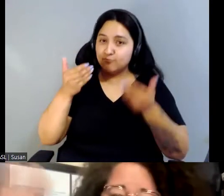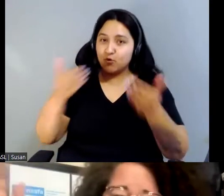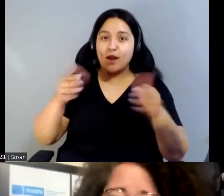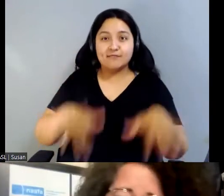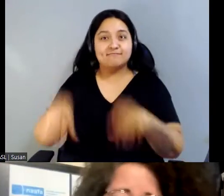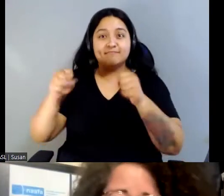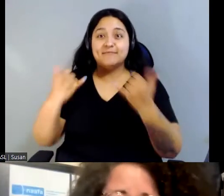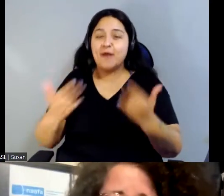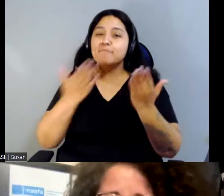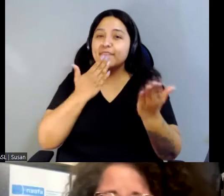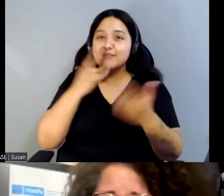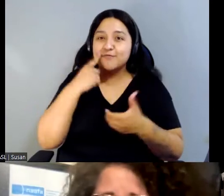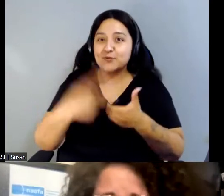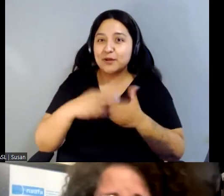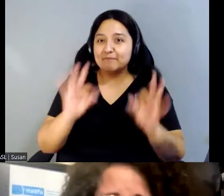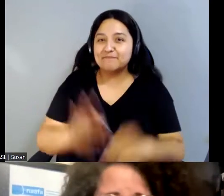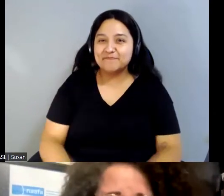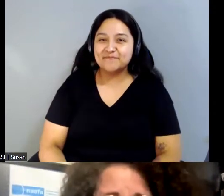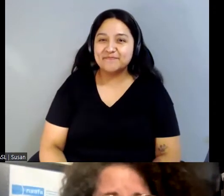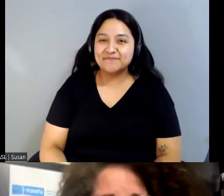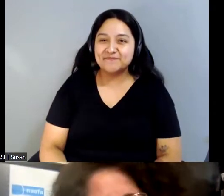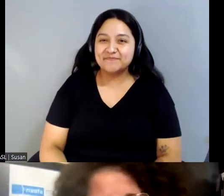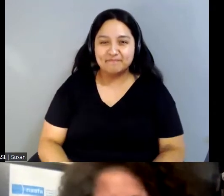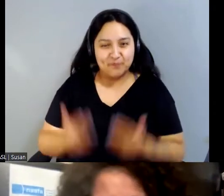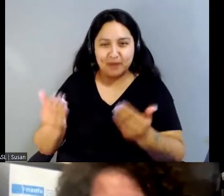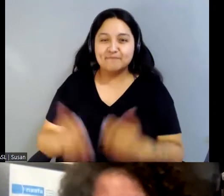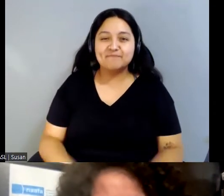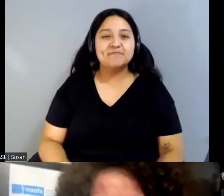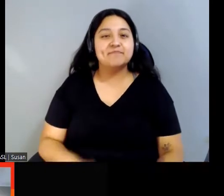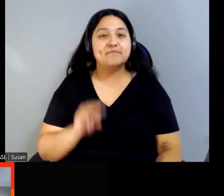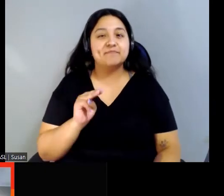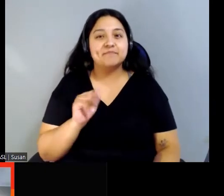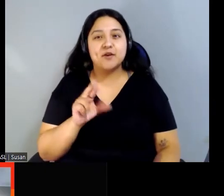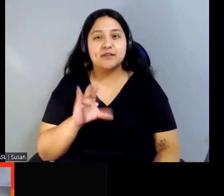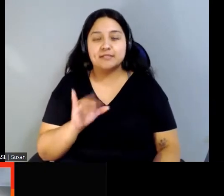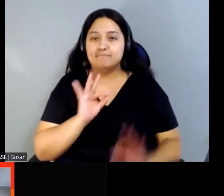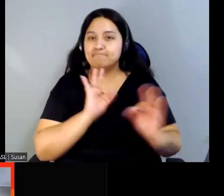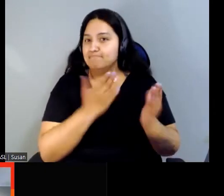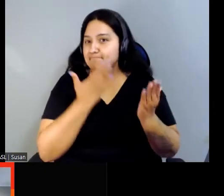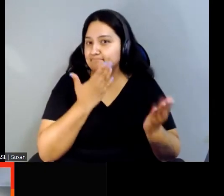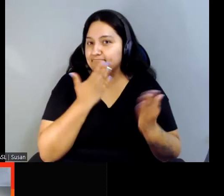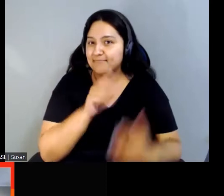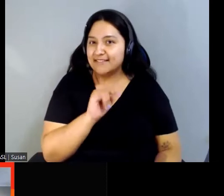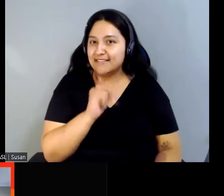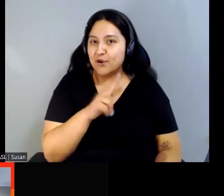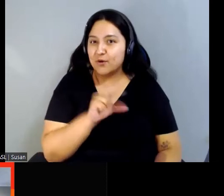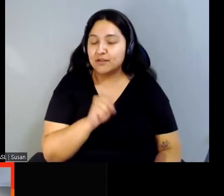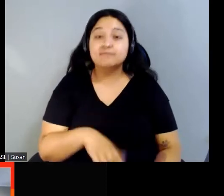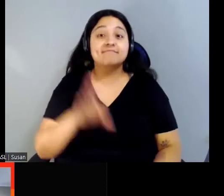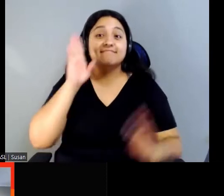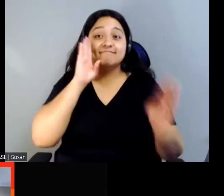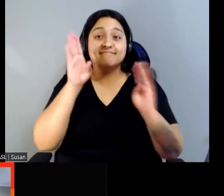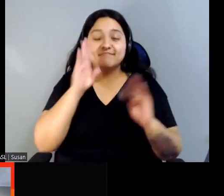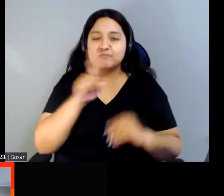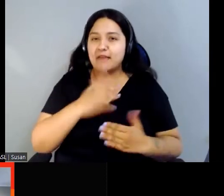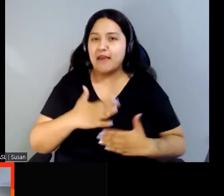for being here. It's a pleasure to be with you today. Go ahead, Marcy. Hi, everyone. Thank you, Tigress. Hi, everyone. I'm happy that